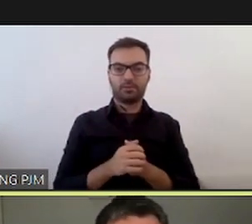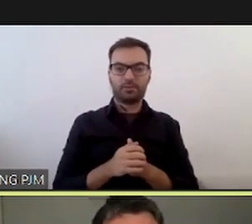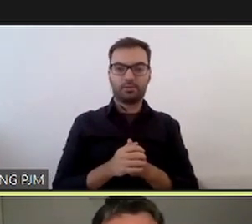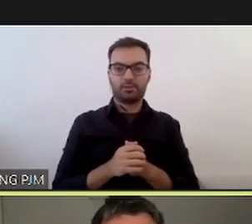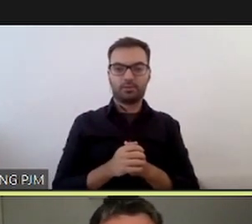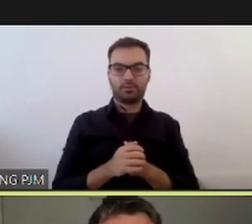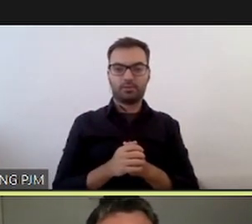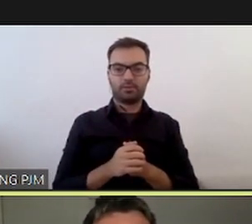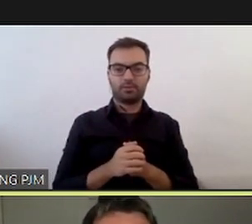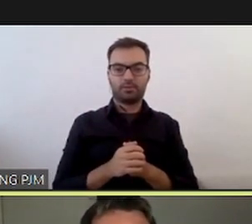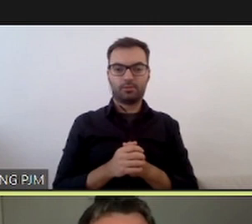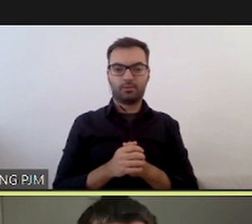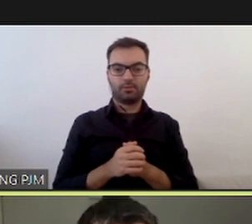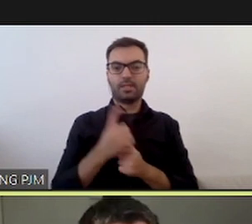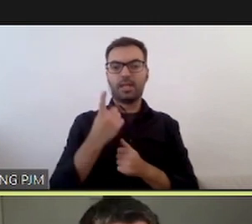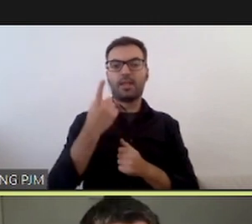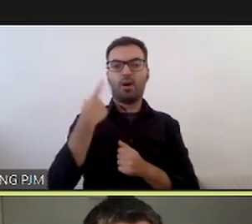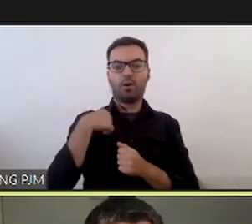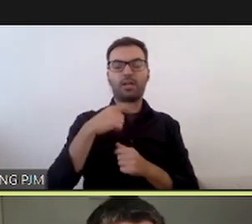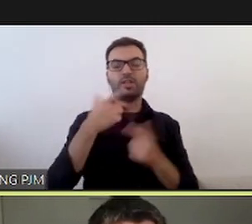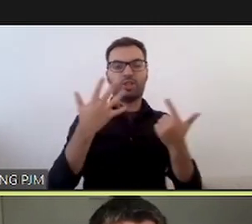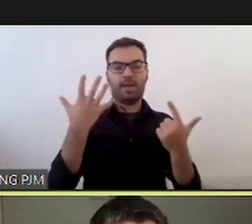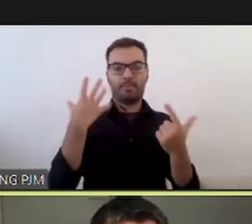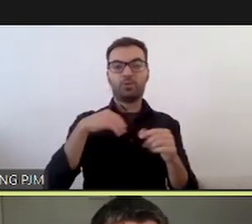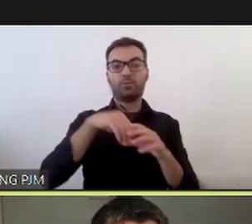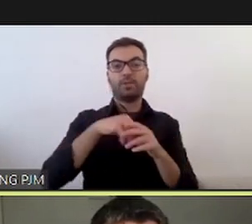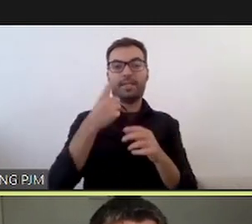7 might be disabled